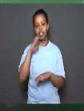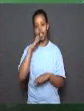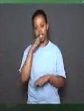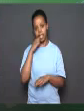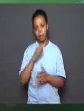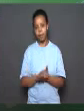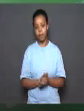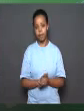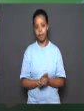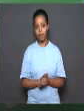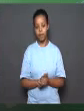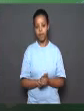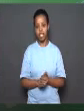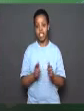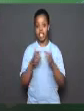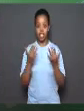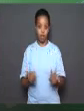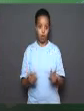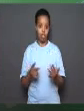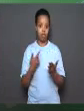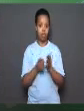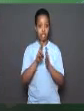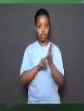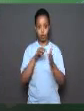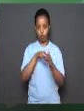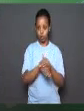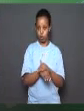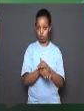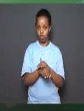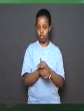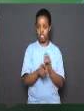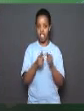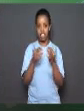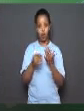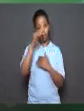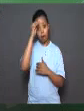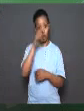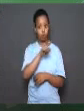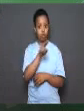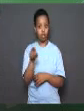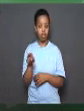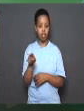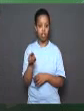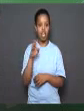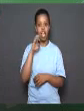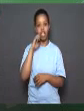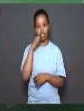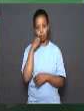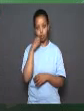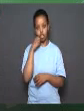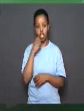enzymes. So far in this unit, you have learned that enzymes